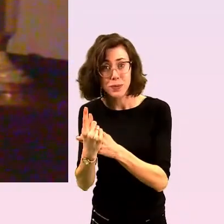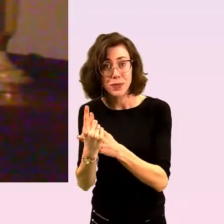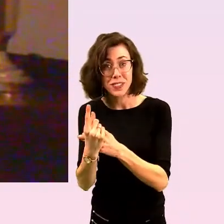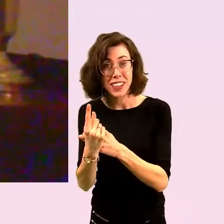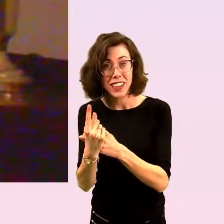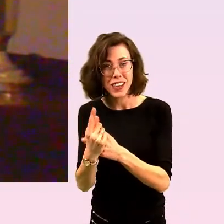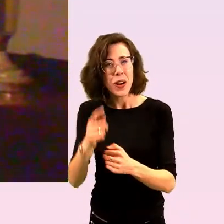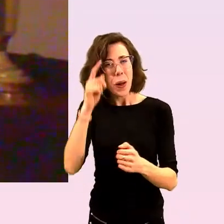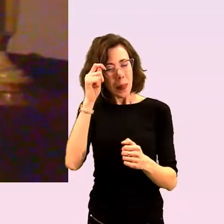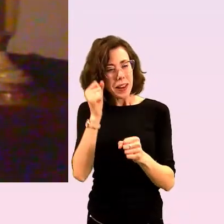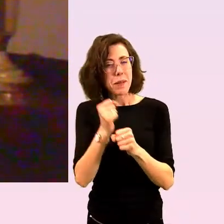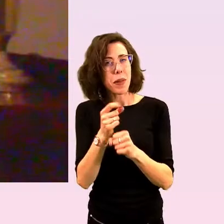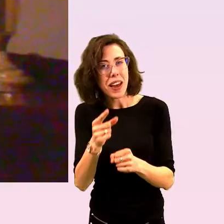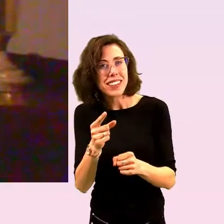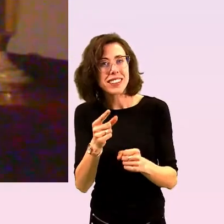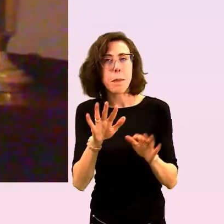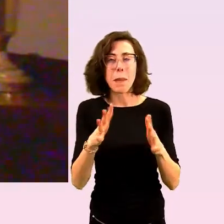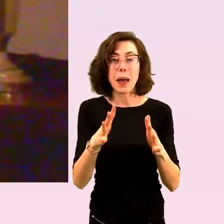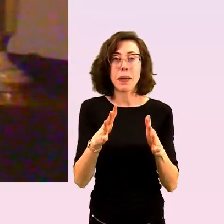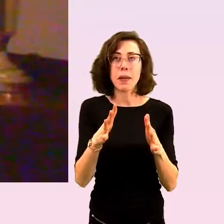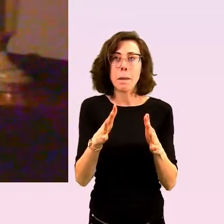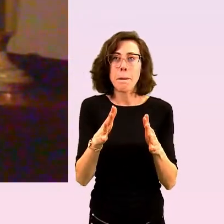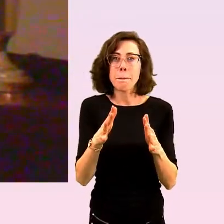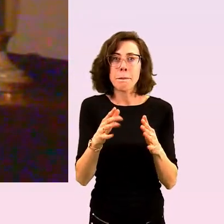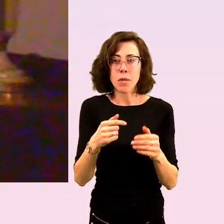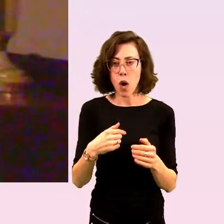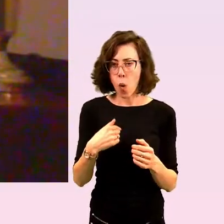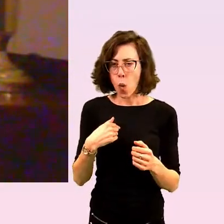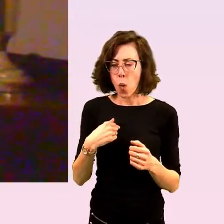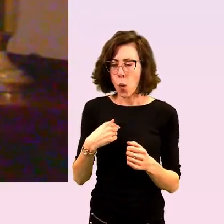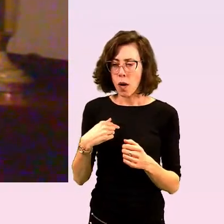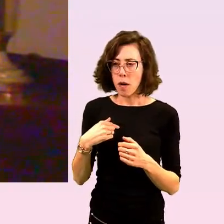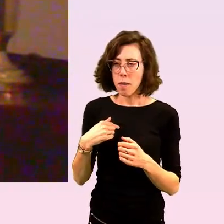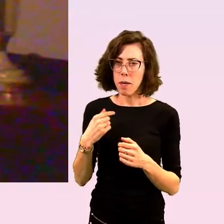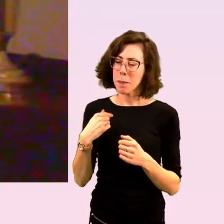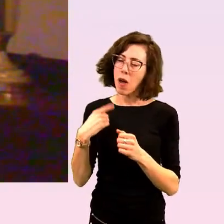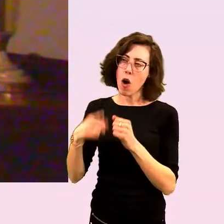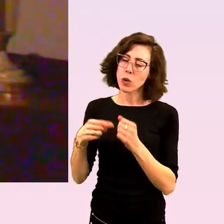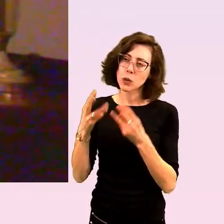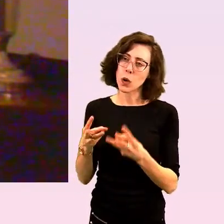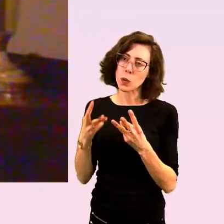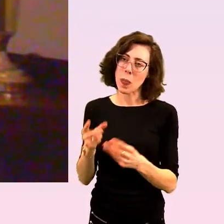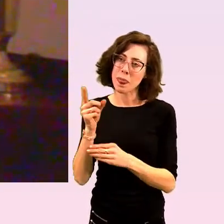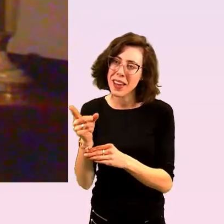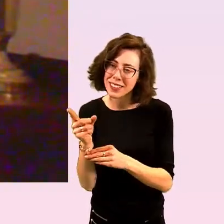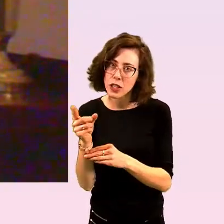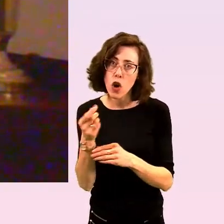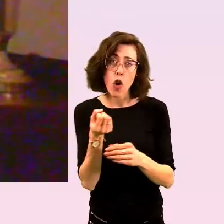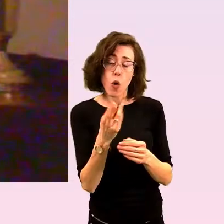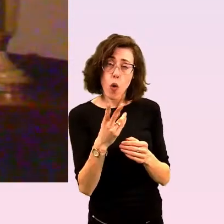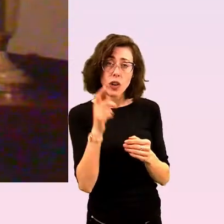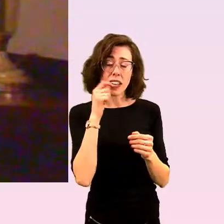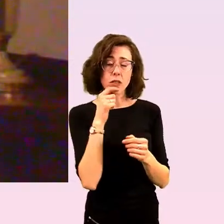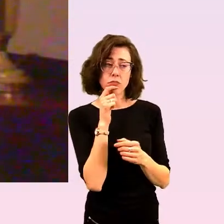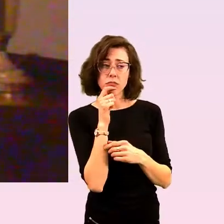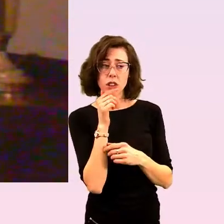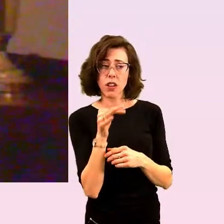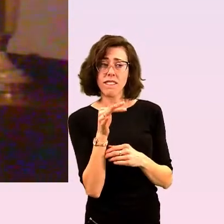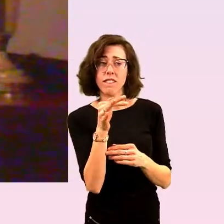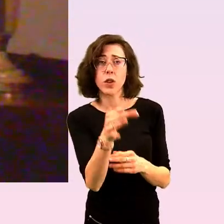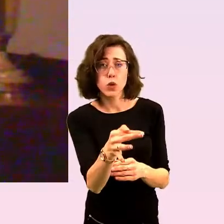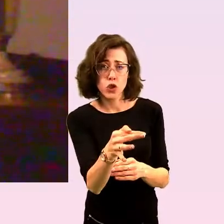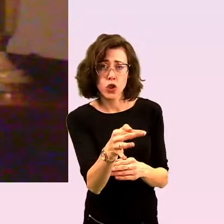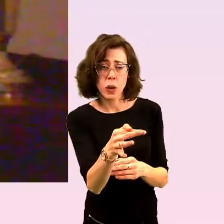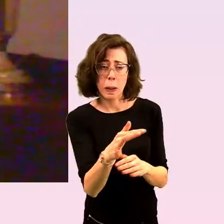did always really want to do? Or maybe is it something that you feel is a skill you might need for the future, such as in the area of digital